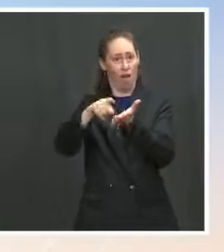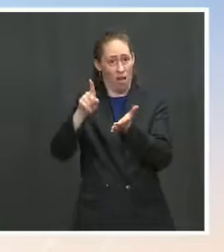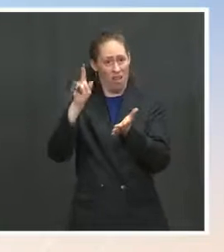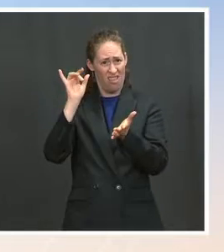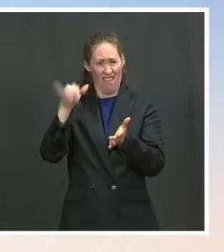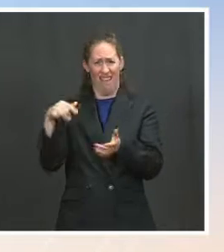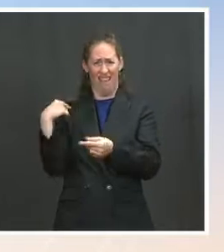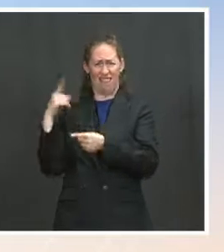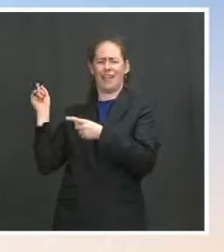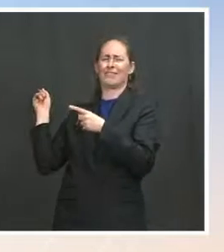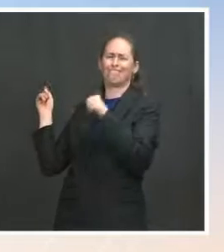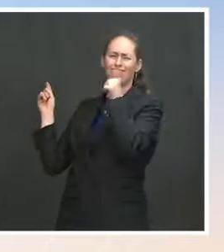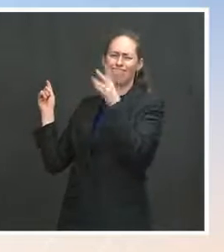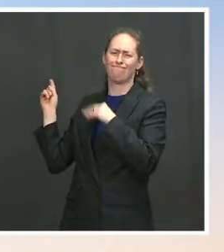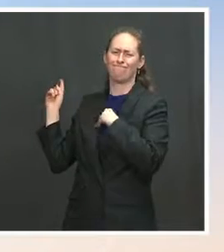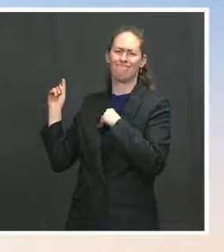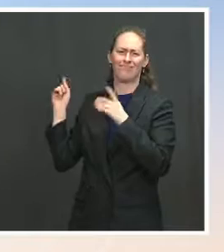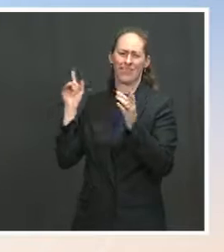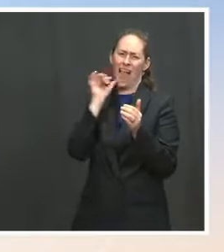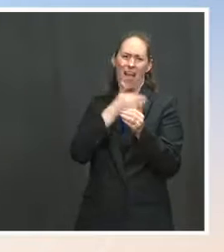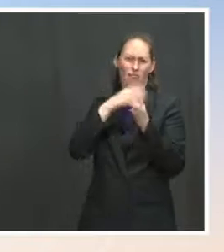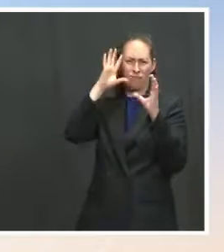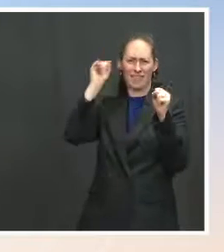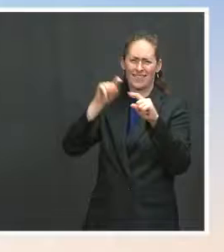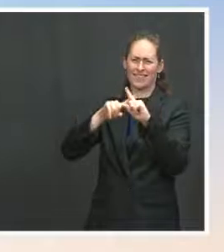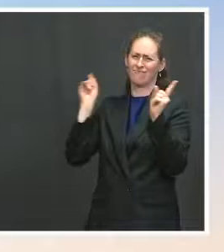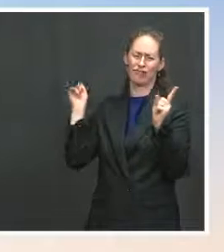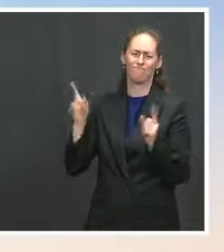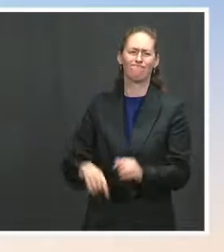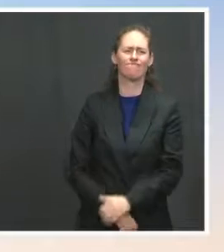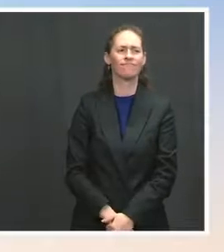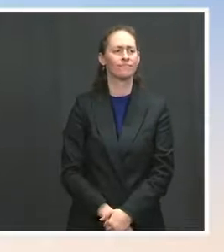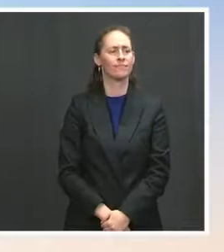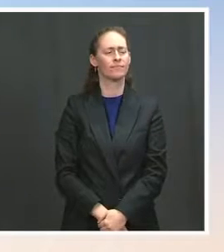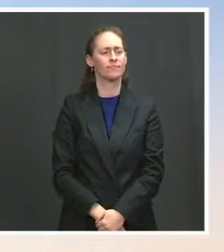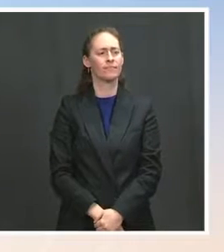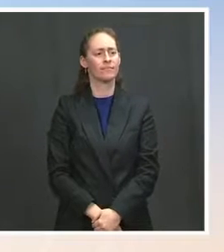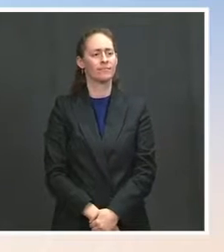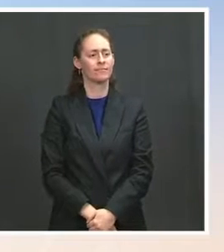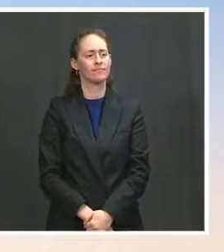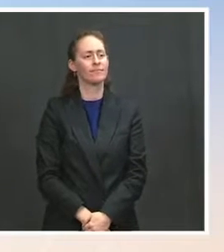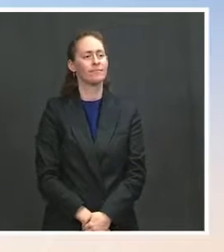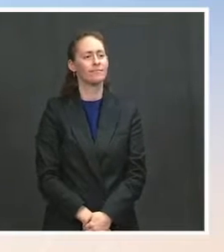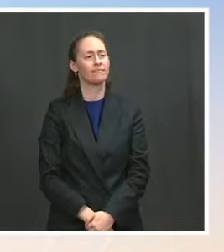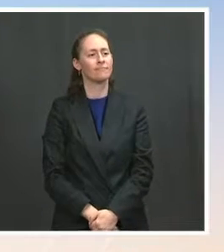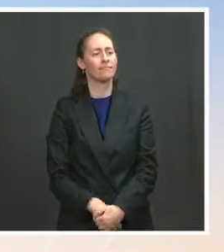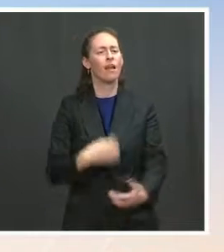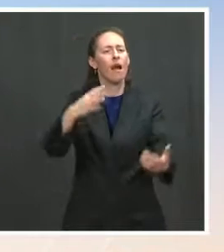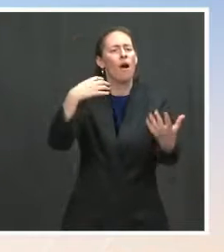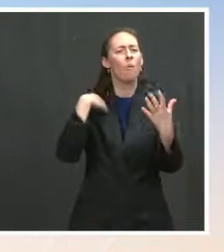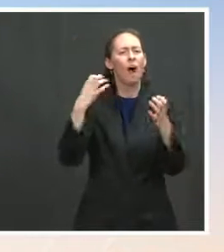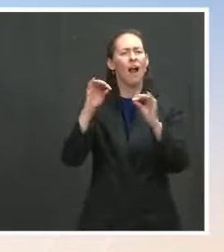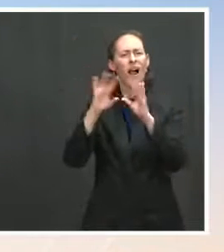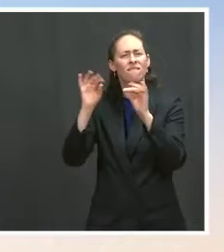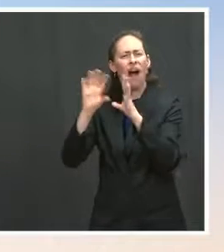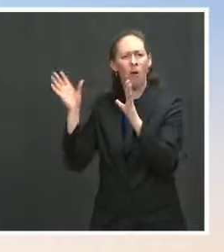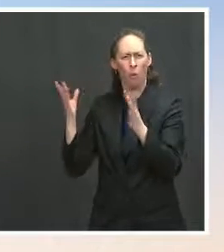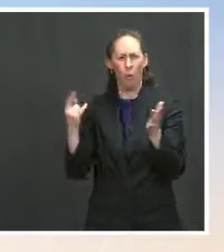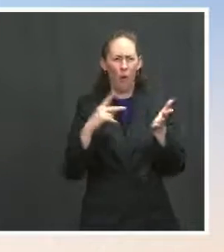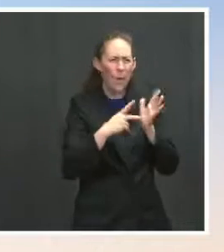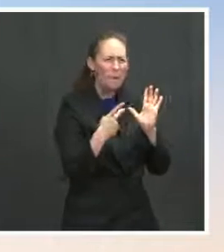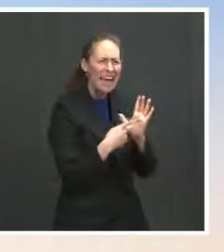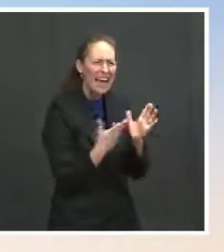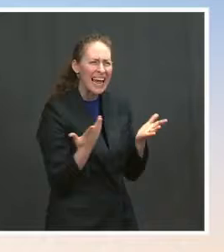president's position on the filibuster? In what way? I've talked about it quite extensively yesterday. I'm happy to repeat